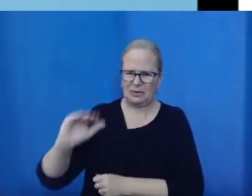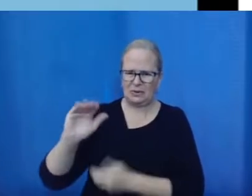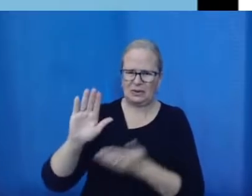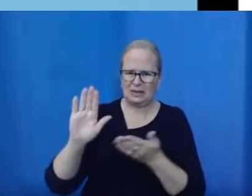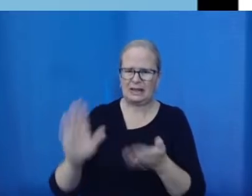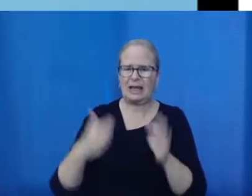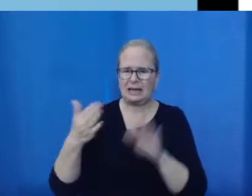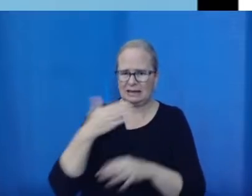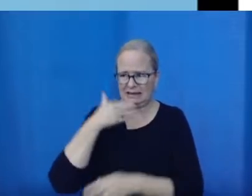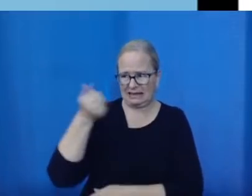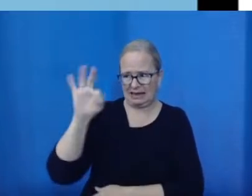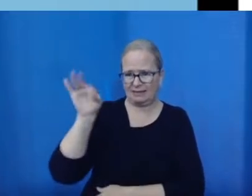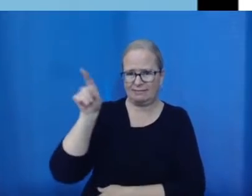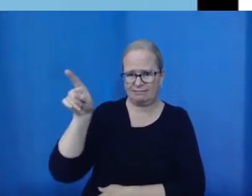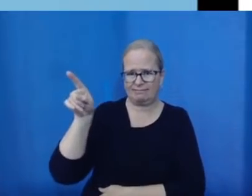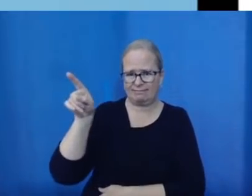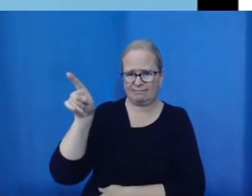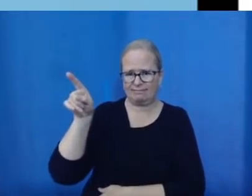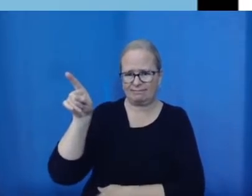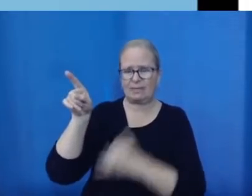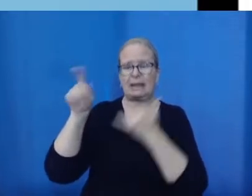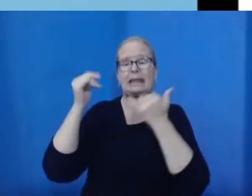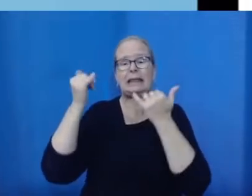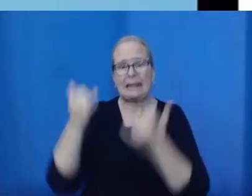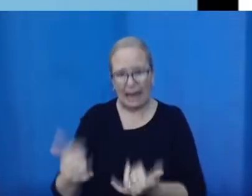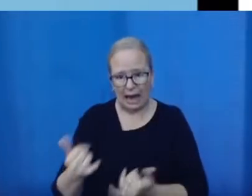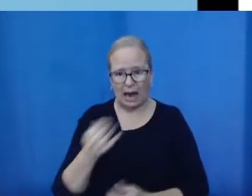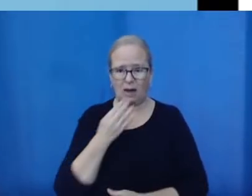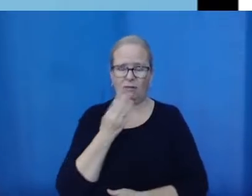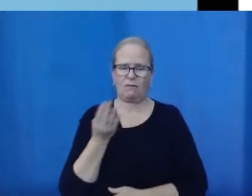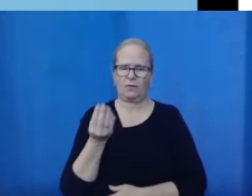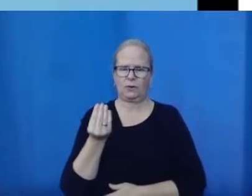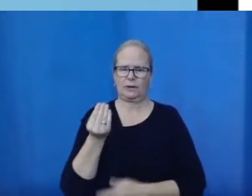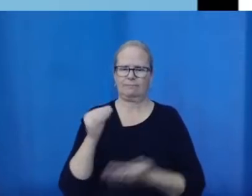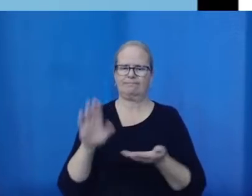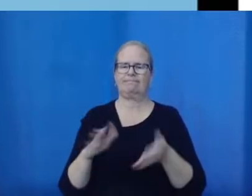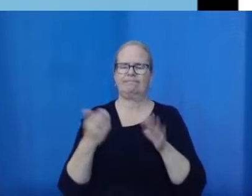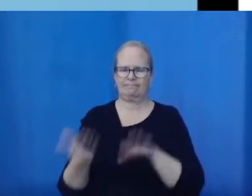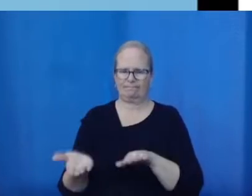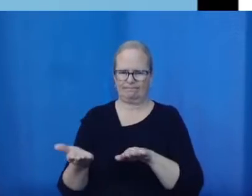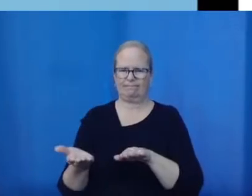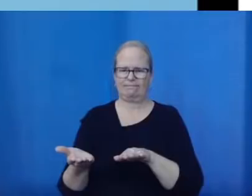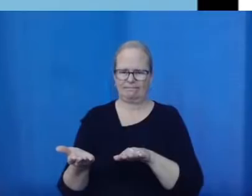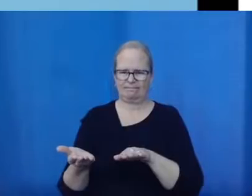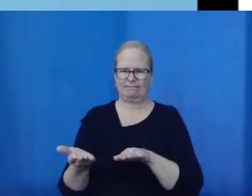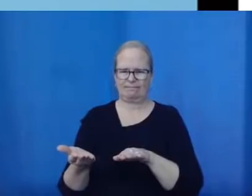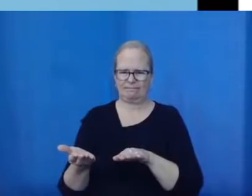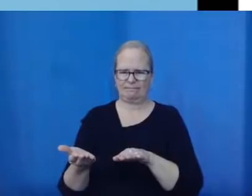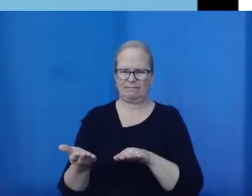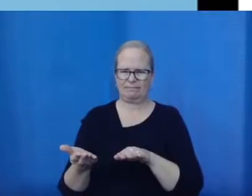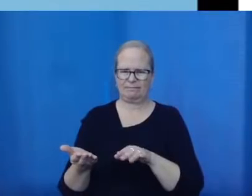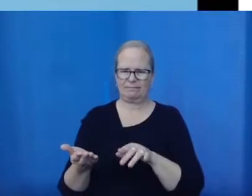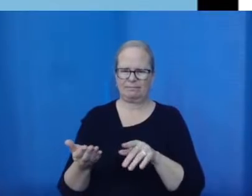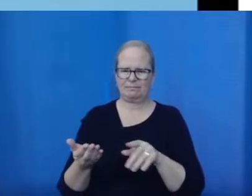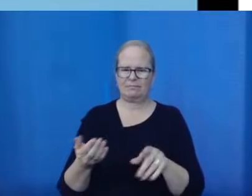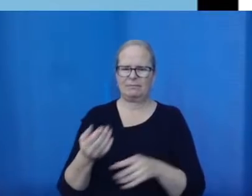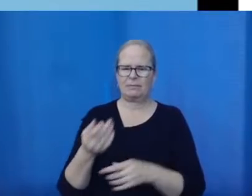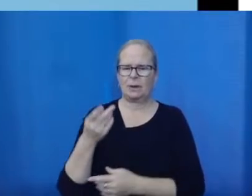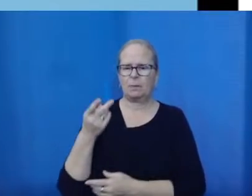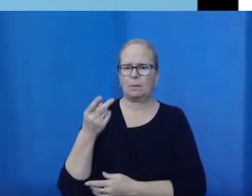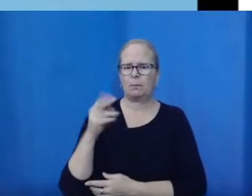In the presser, I heard the caveat that there were comorbidities. In my mind, there are no